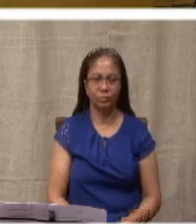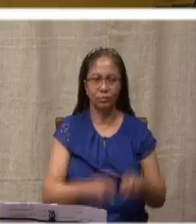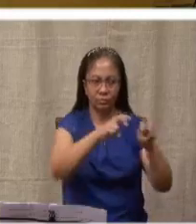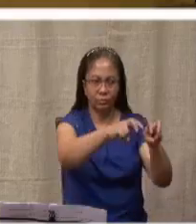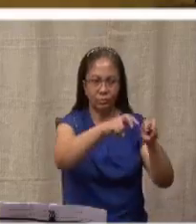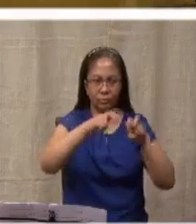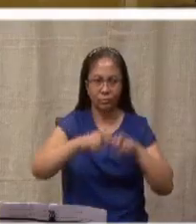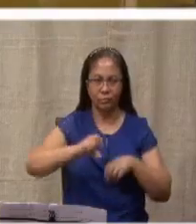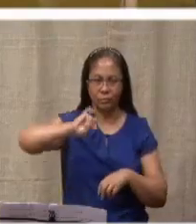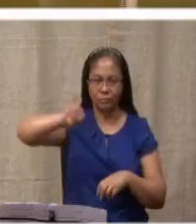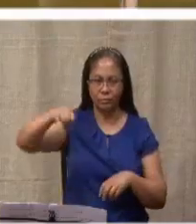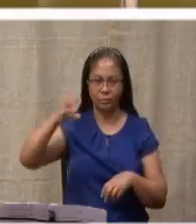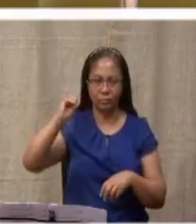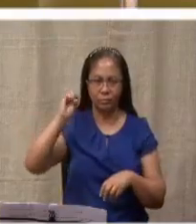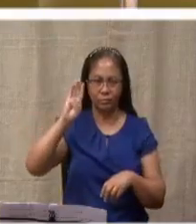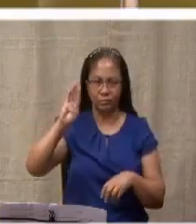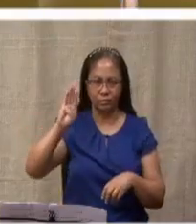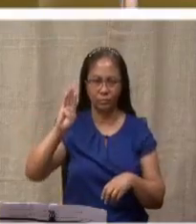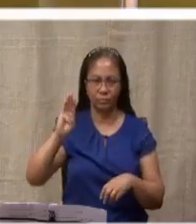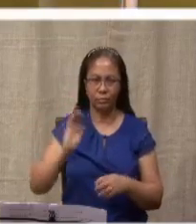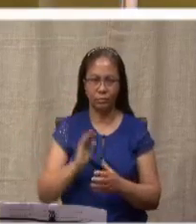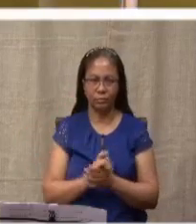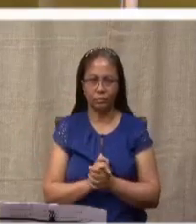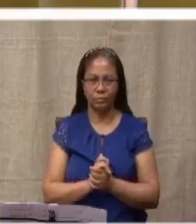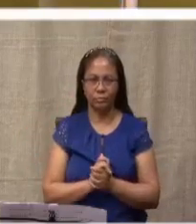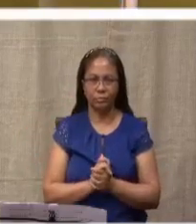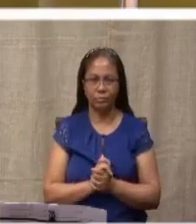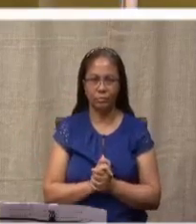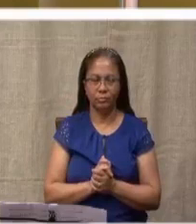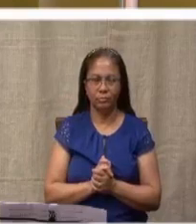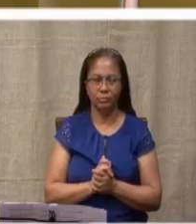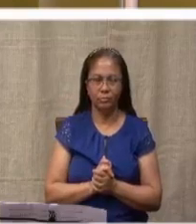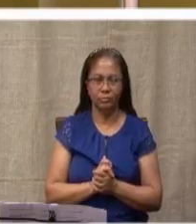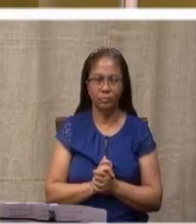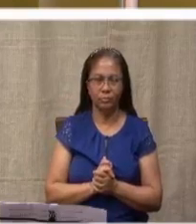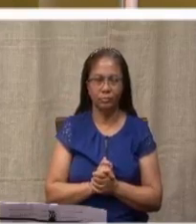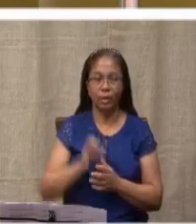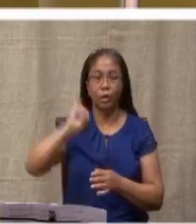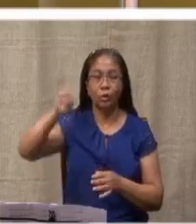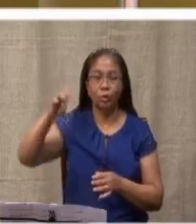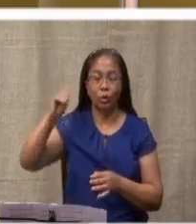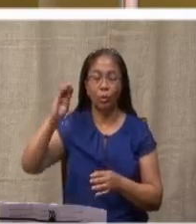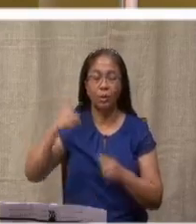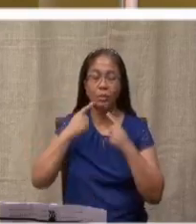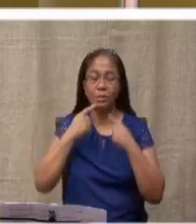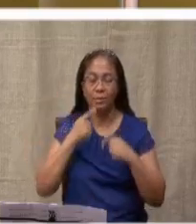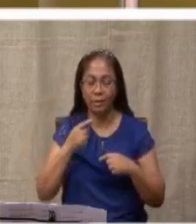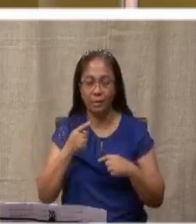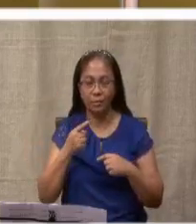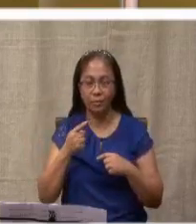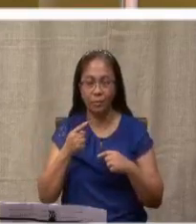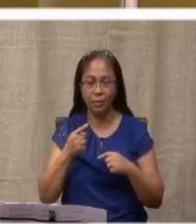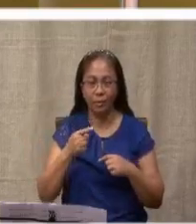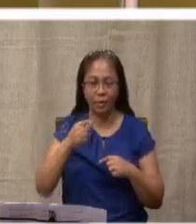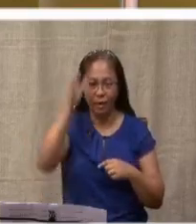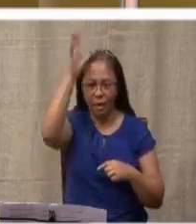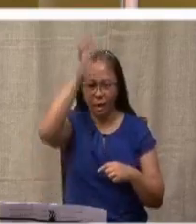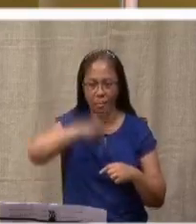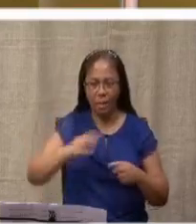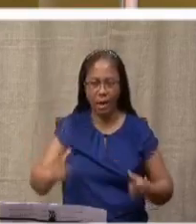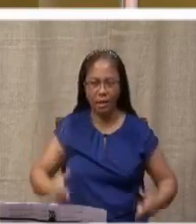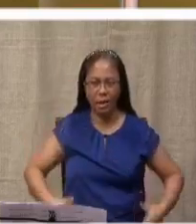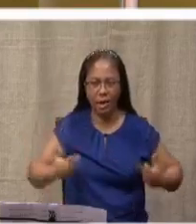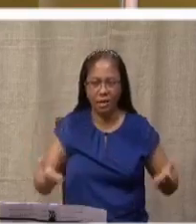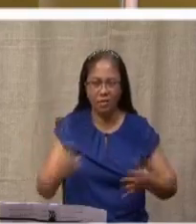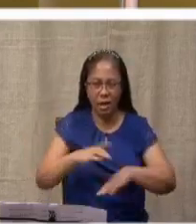a reading from the book of job job began to speak is not man's